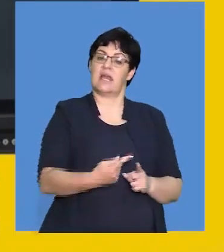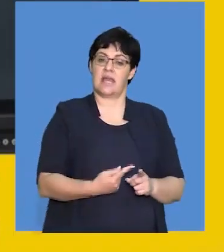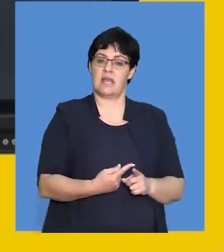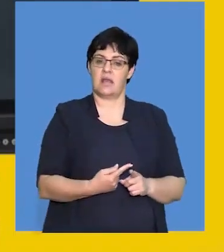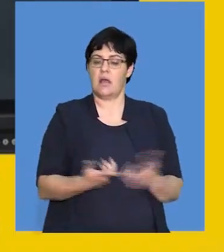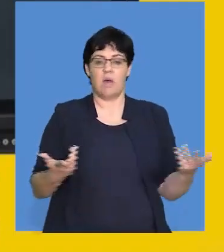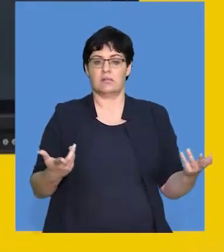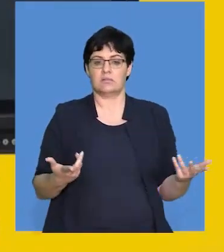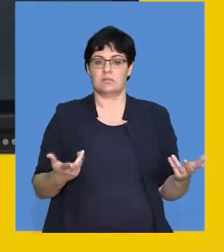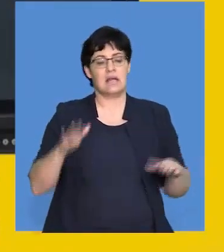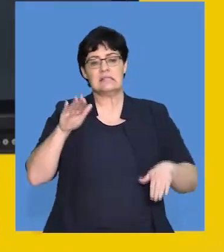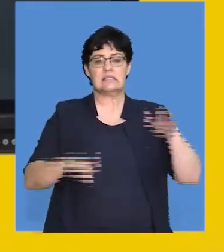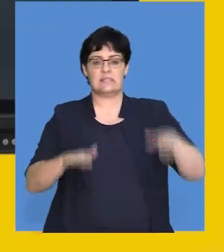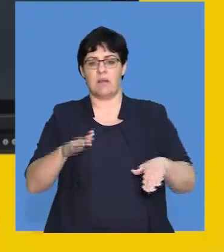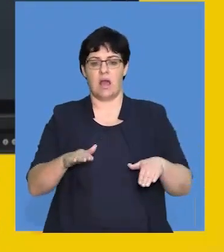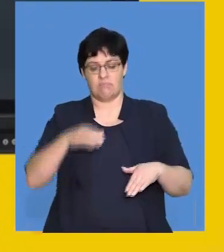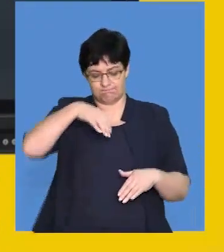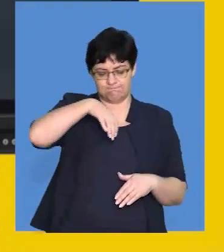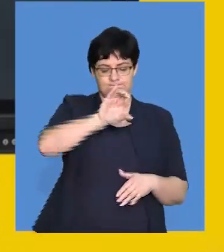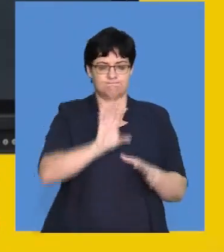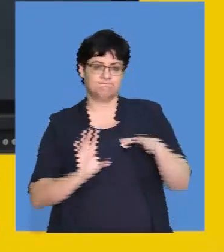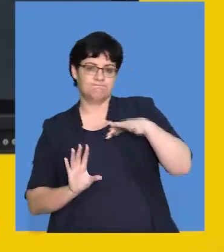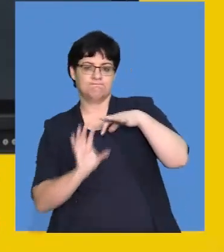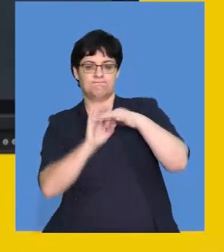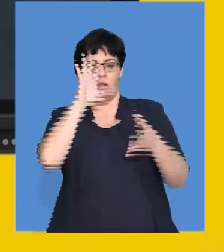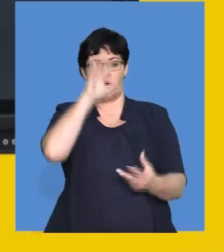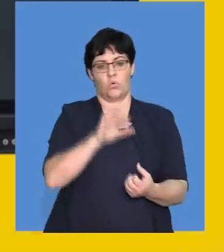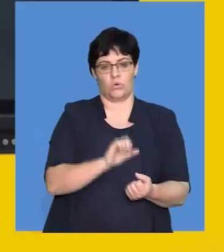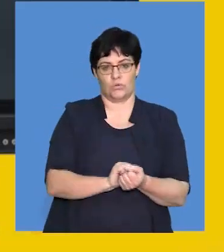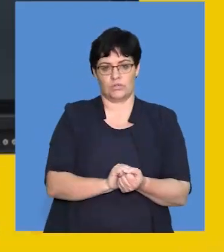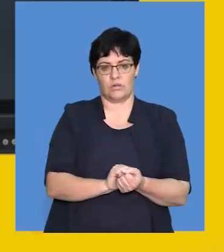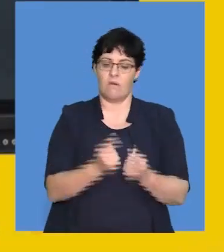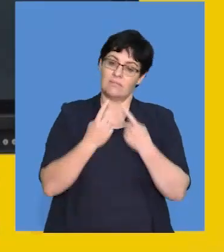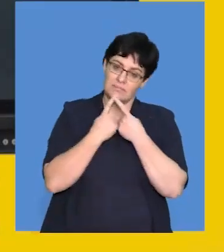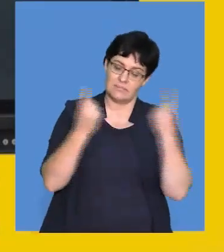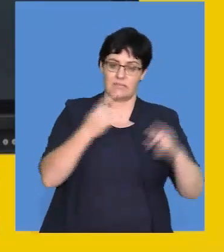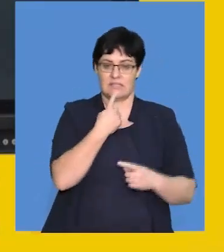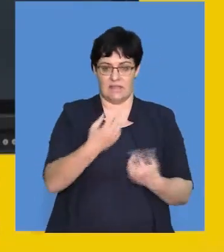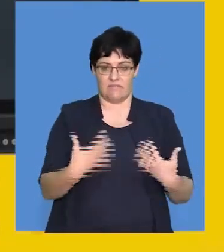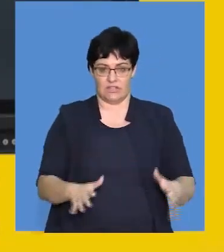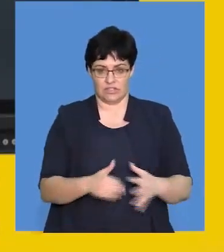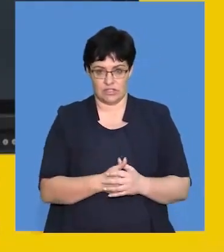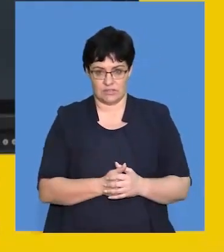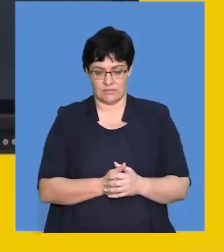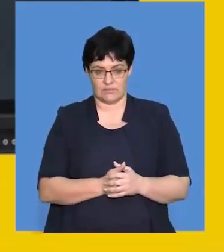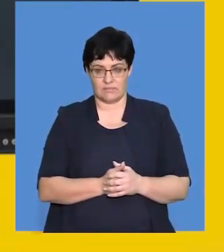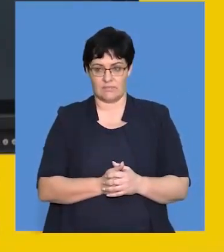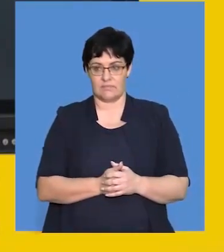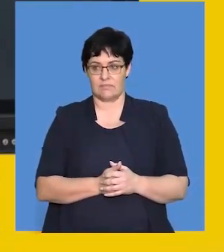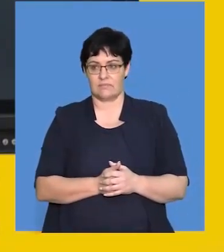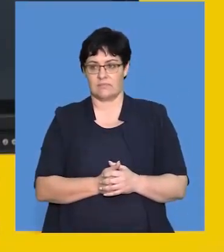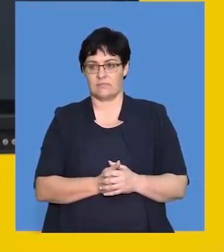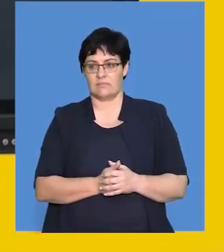make, which is not similar to the entire conclusion of the statement you have